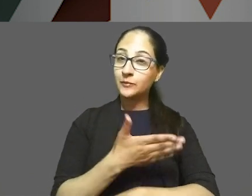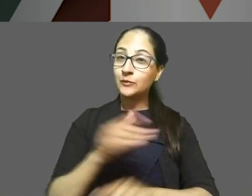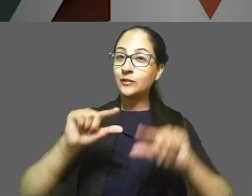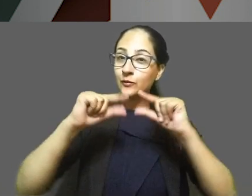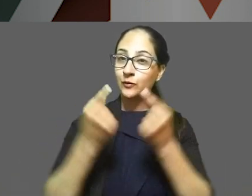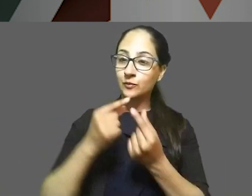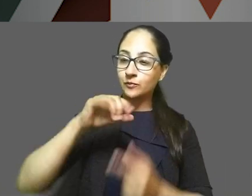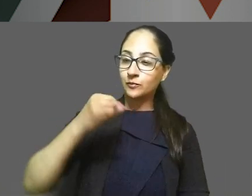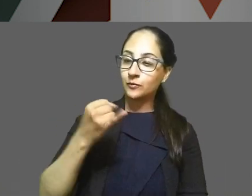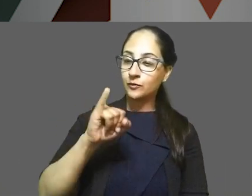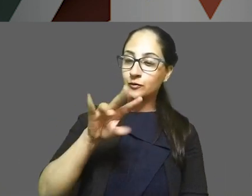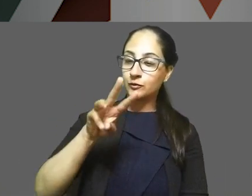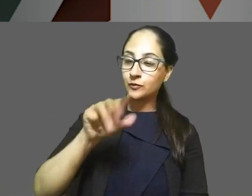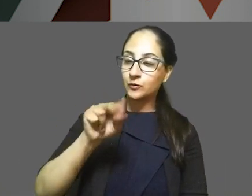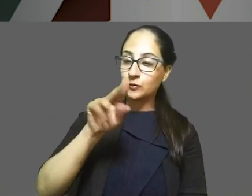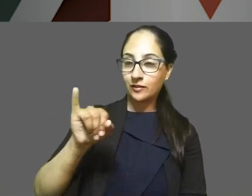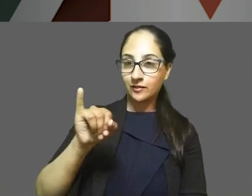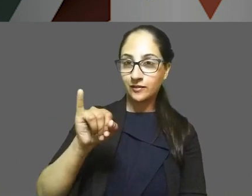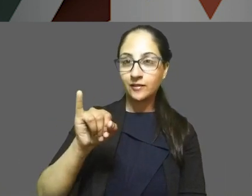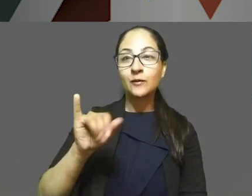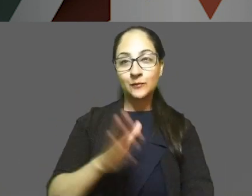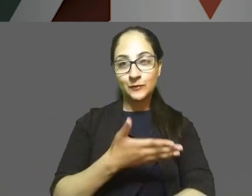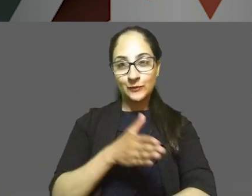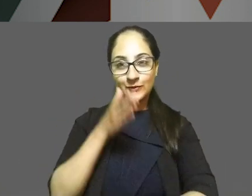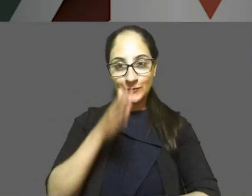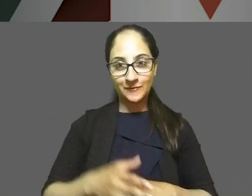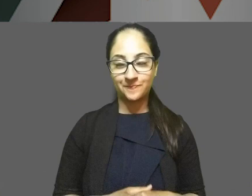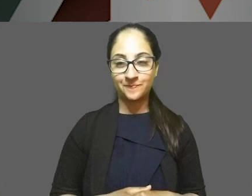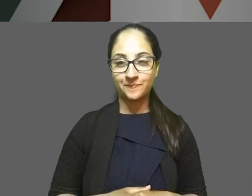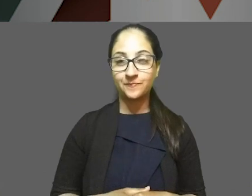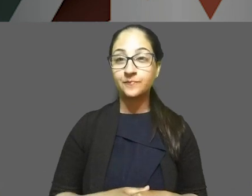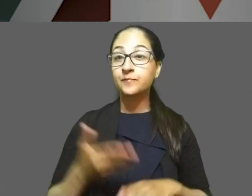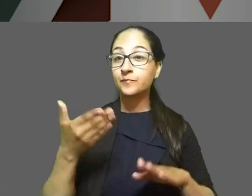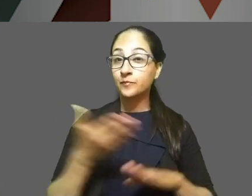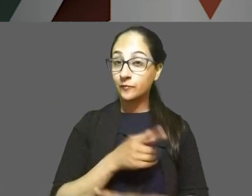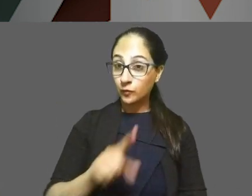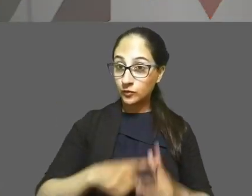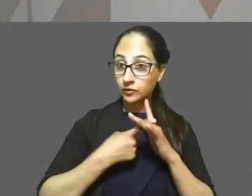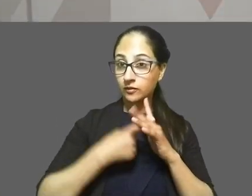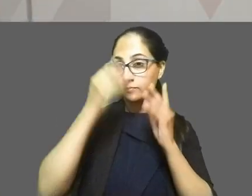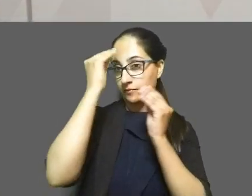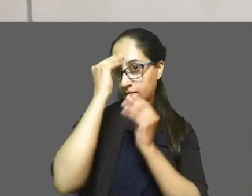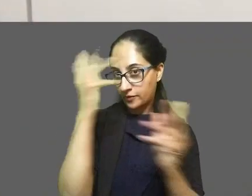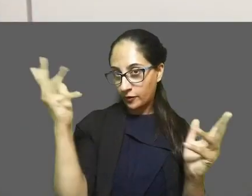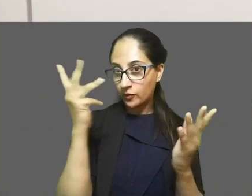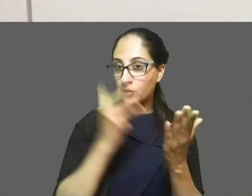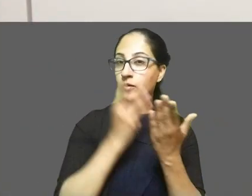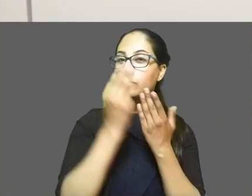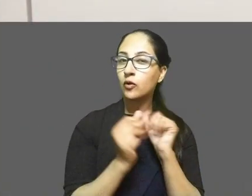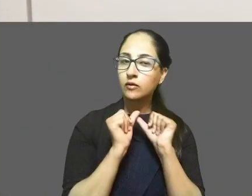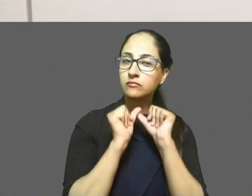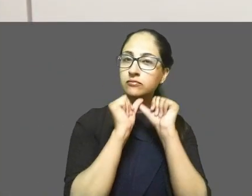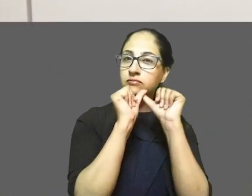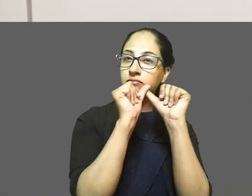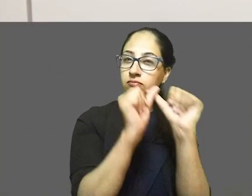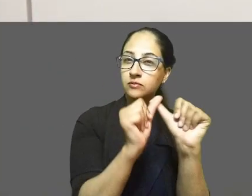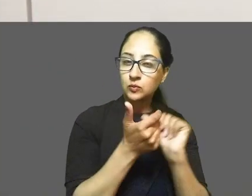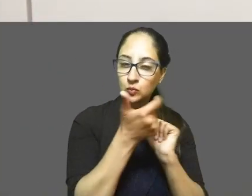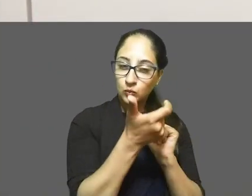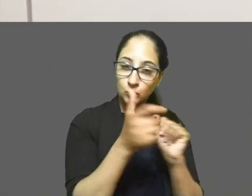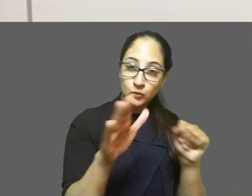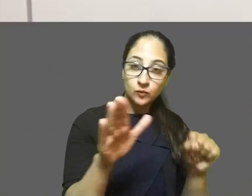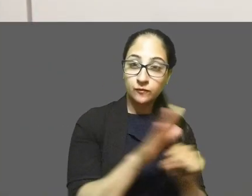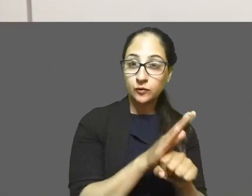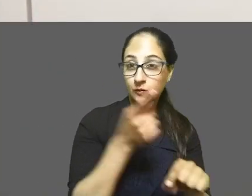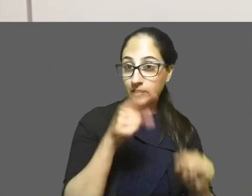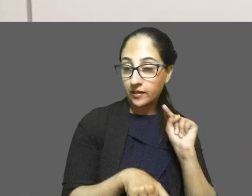music party hosted by the Jawani Band. Before we officially start the show, I want to remind you that if you're not able to watch all of